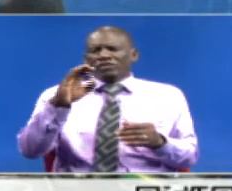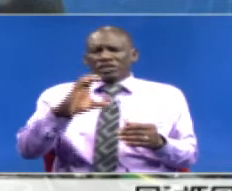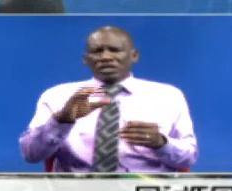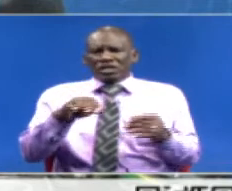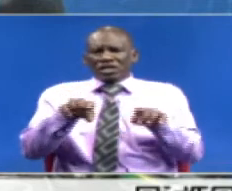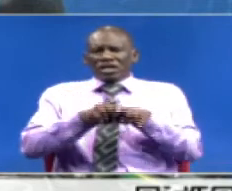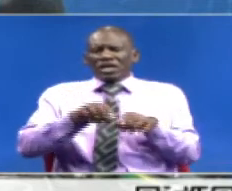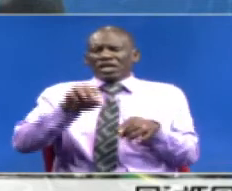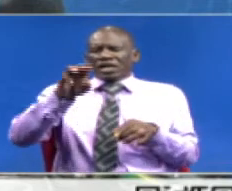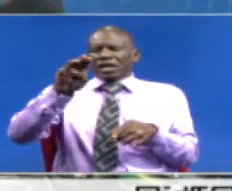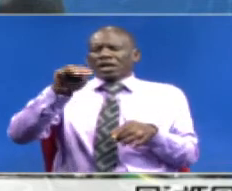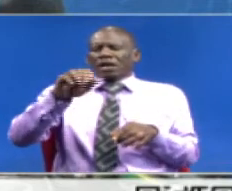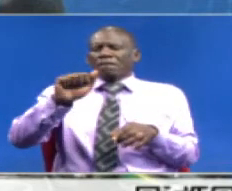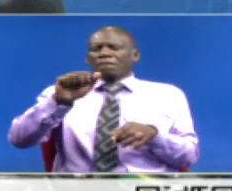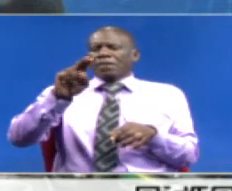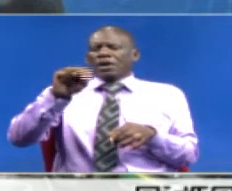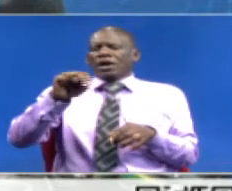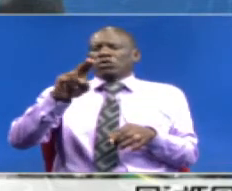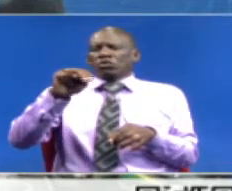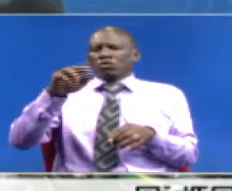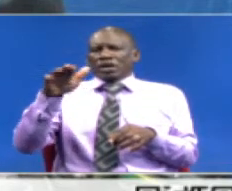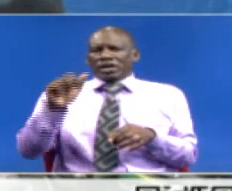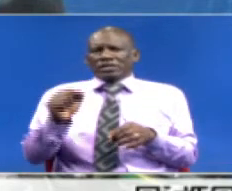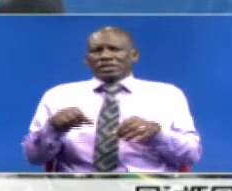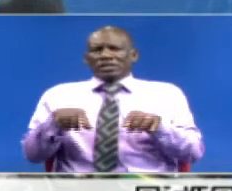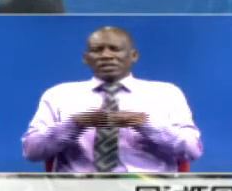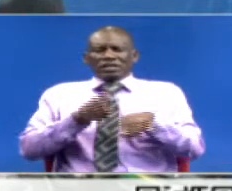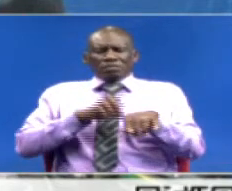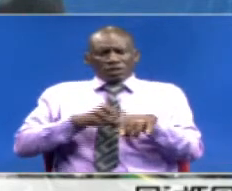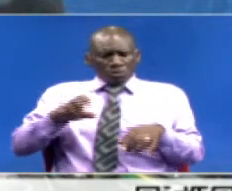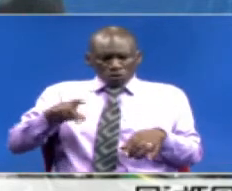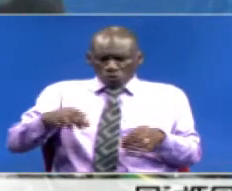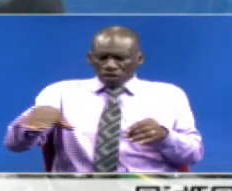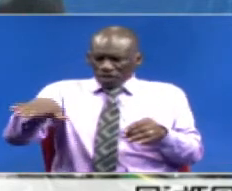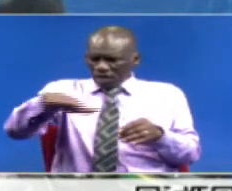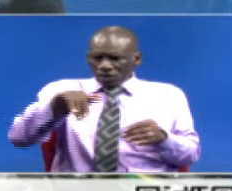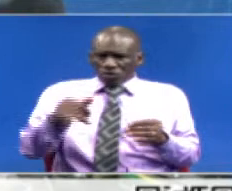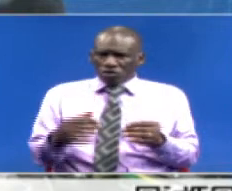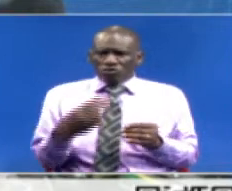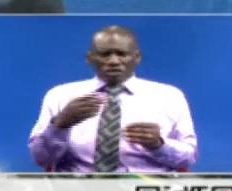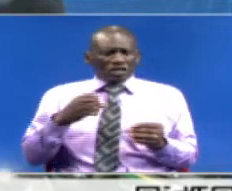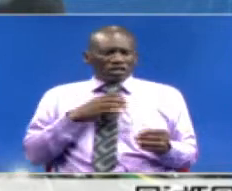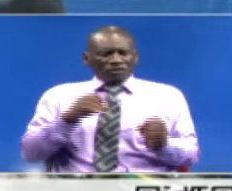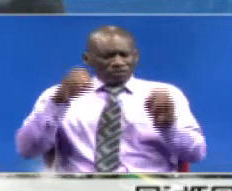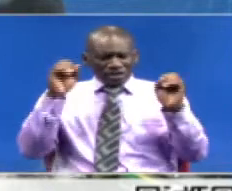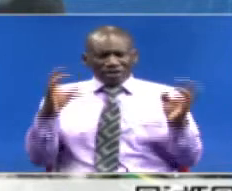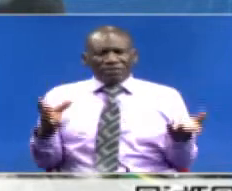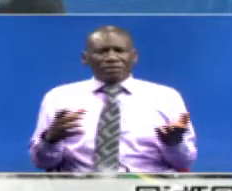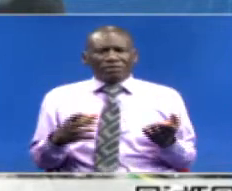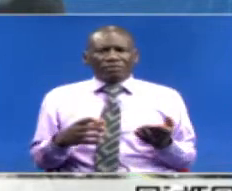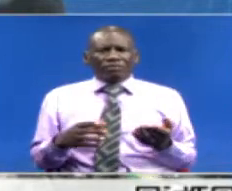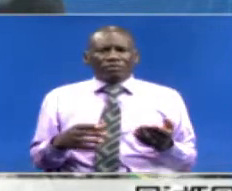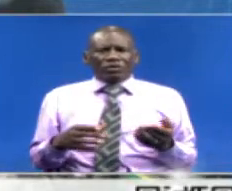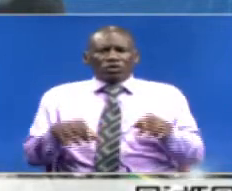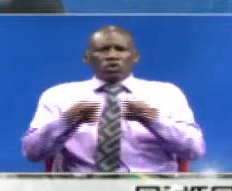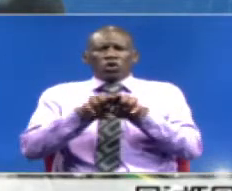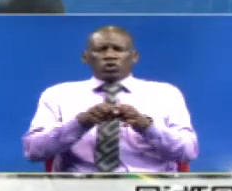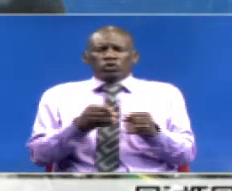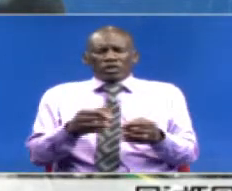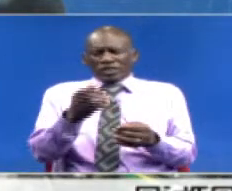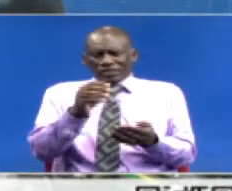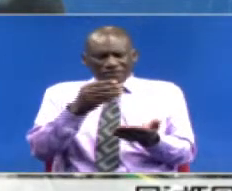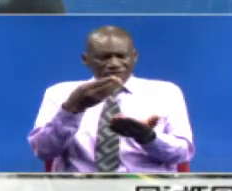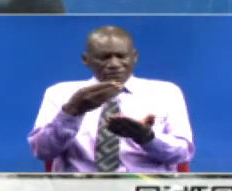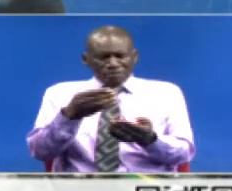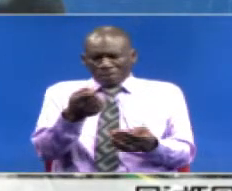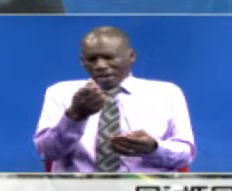Nunes, yani mpaka ukitembea unaona hawana uoga. So plus zile pesa wanachezea